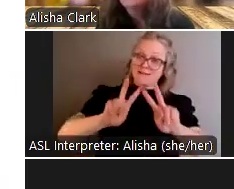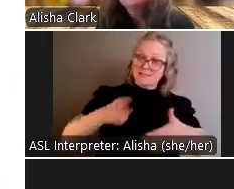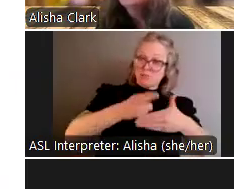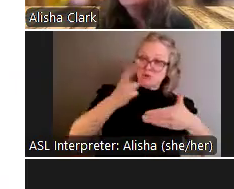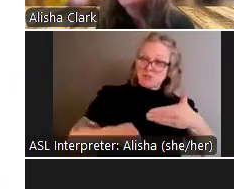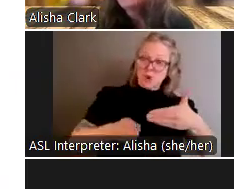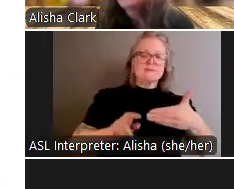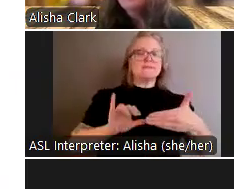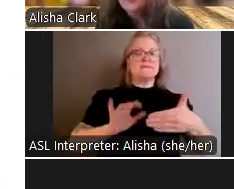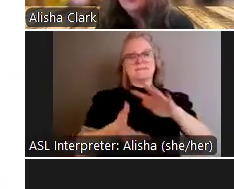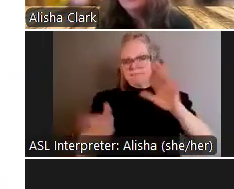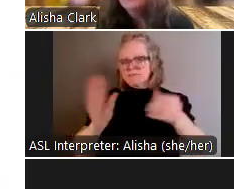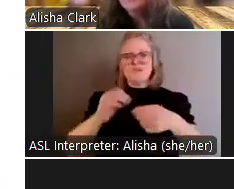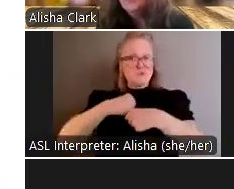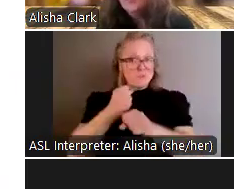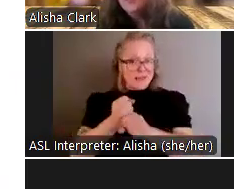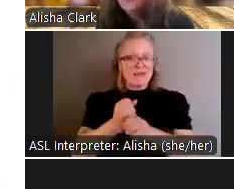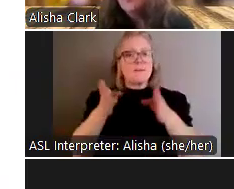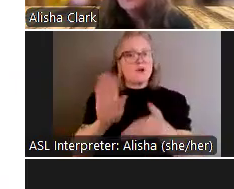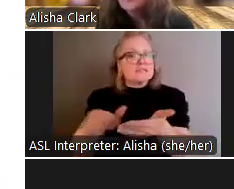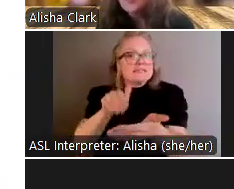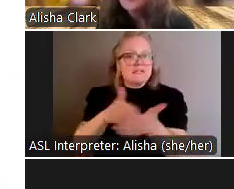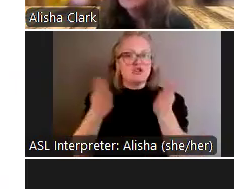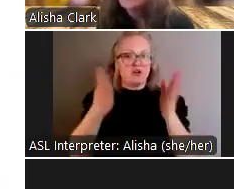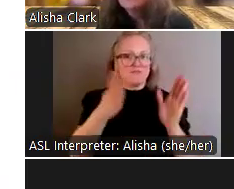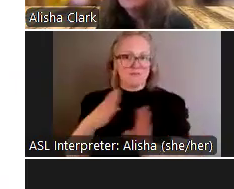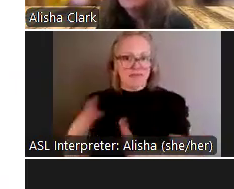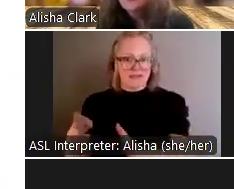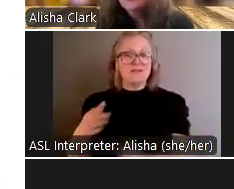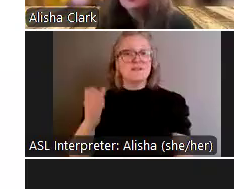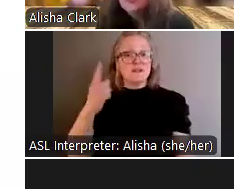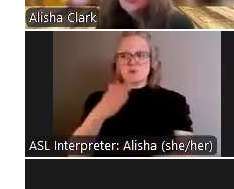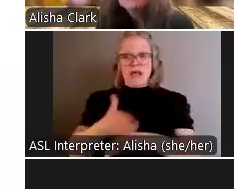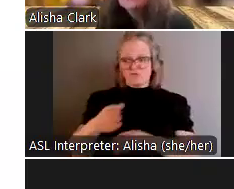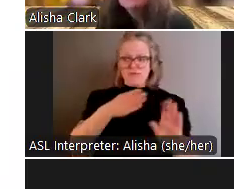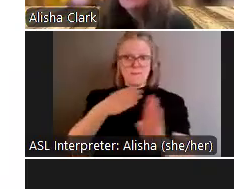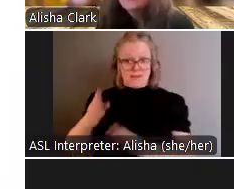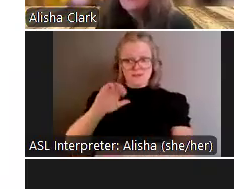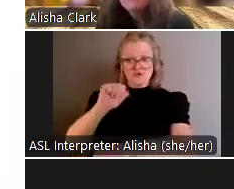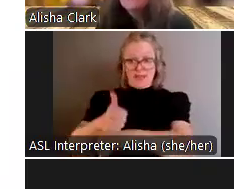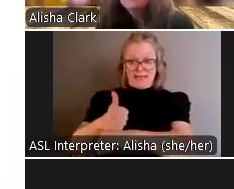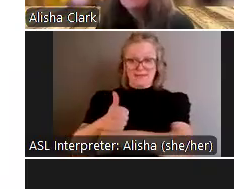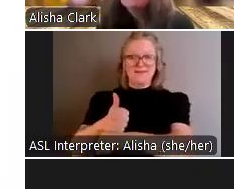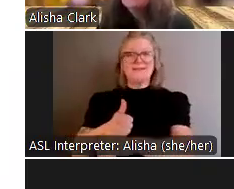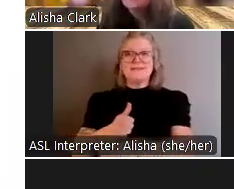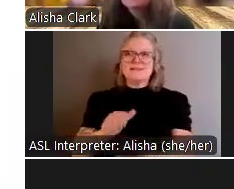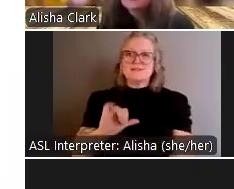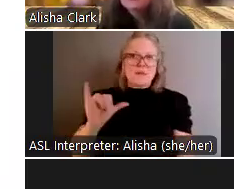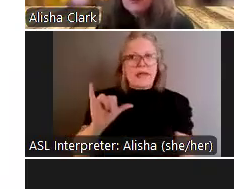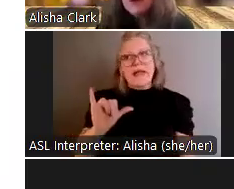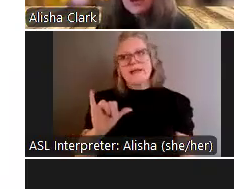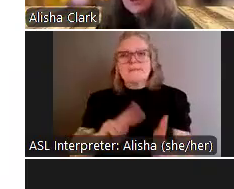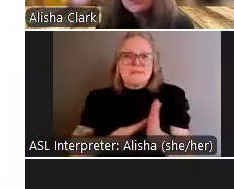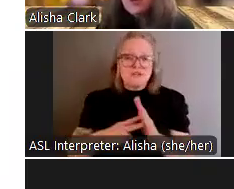that person-centered service plan. And then once that person-centered service plan is created, so that's going to be like finding if you want